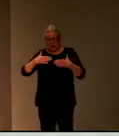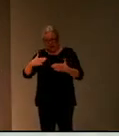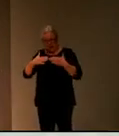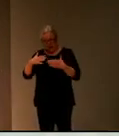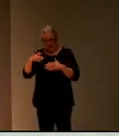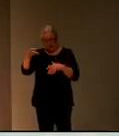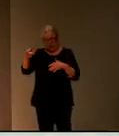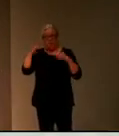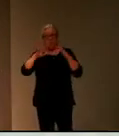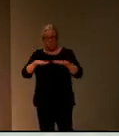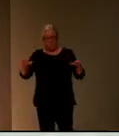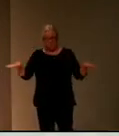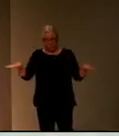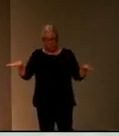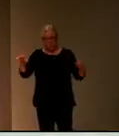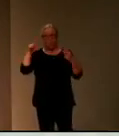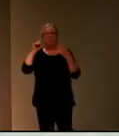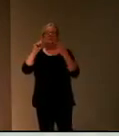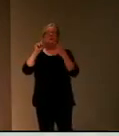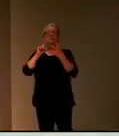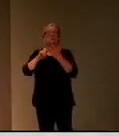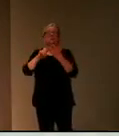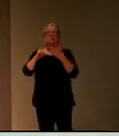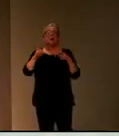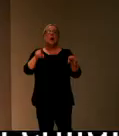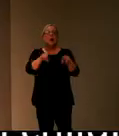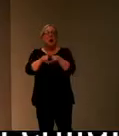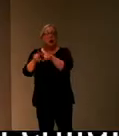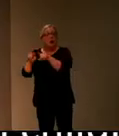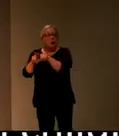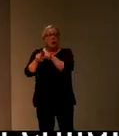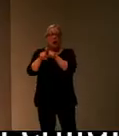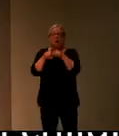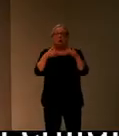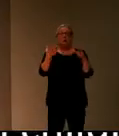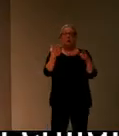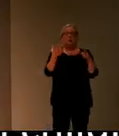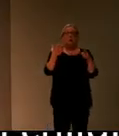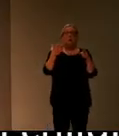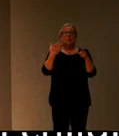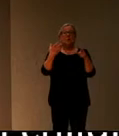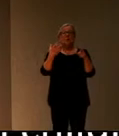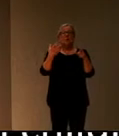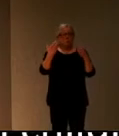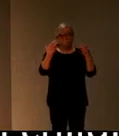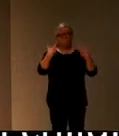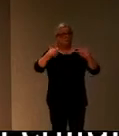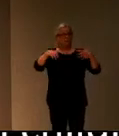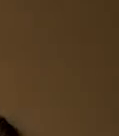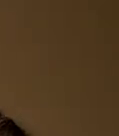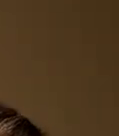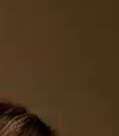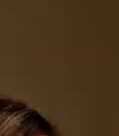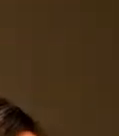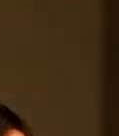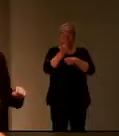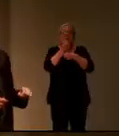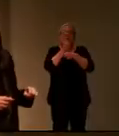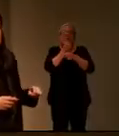children, but also for others out there, it's actually also known to cause heart